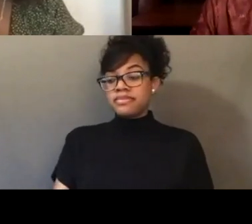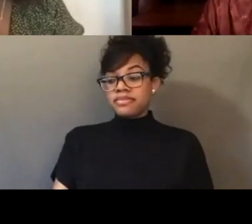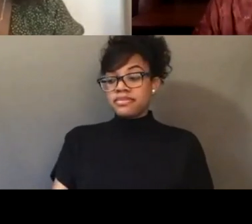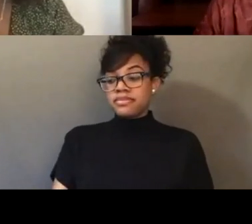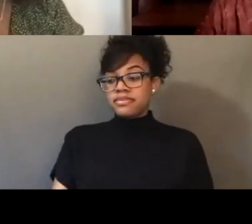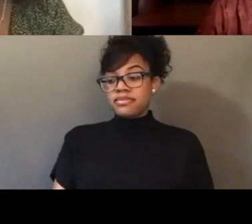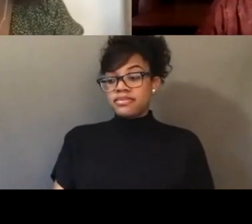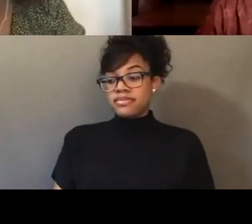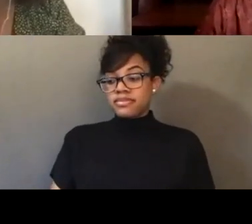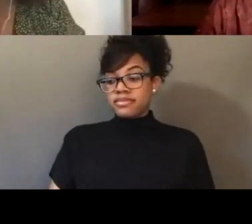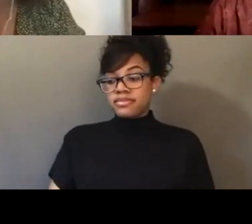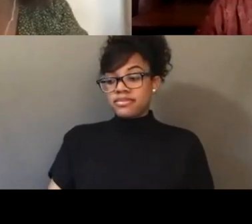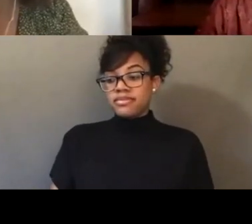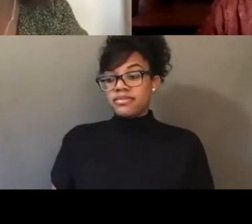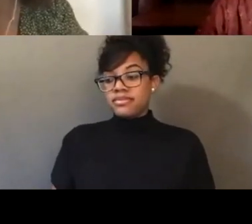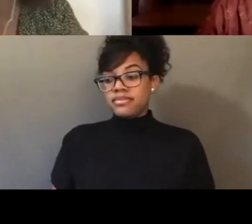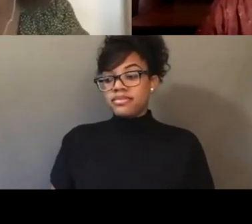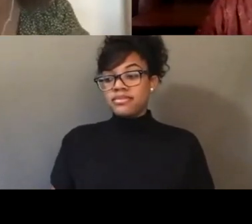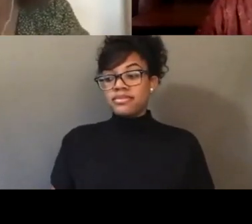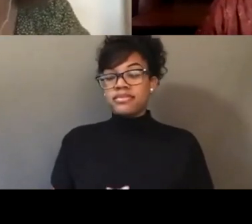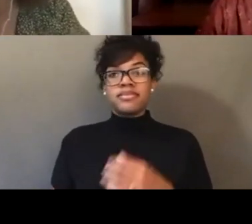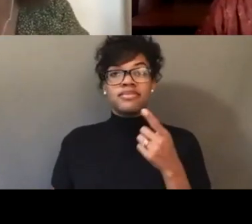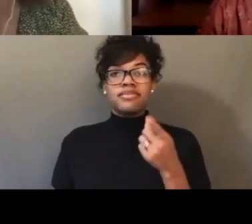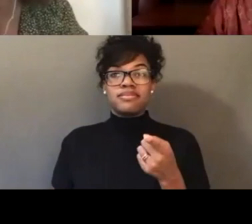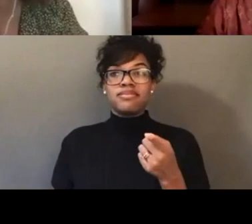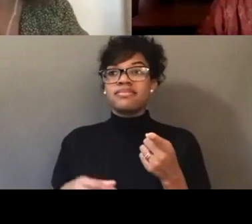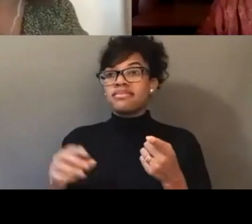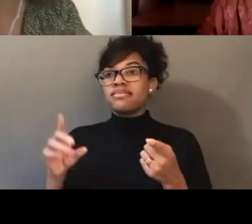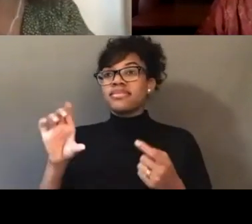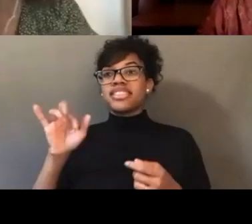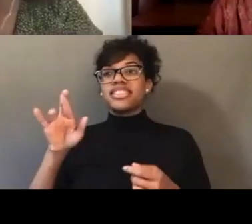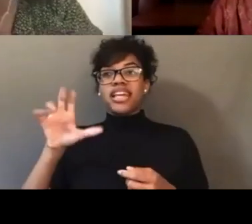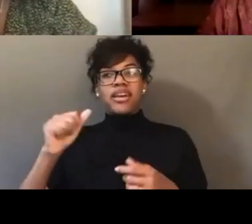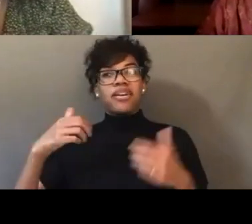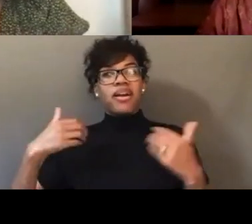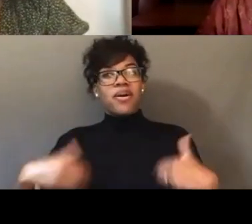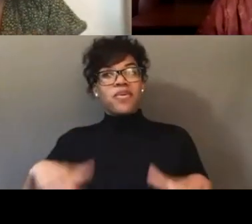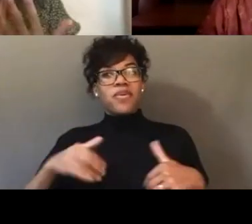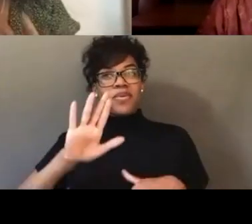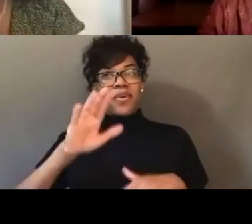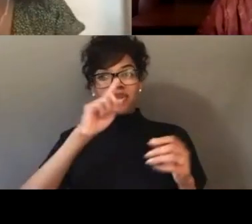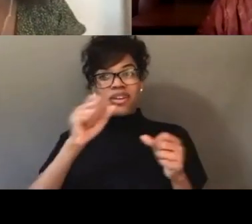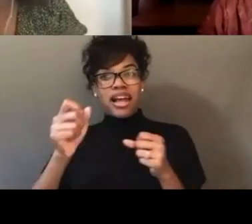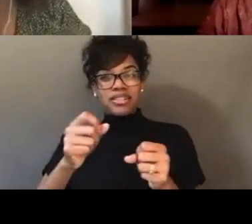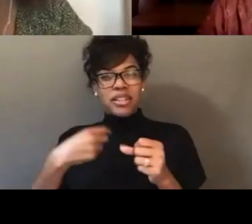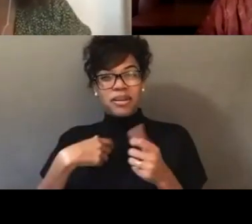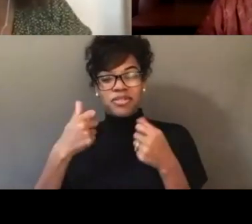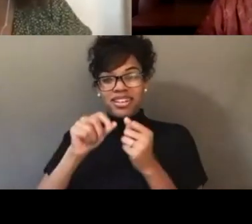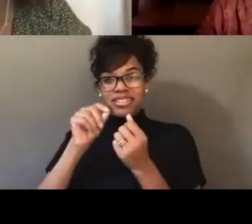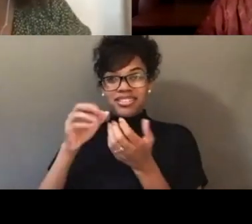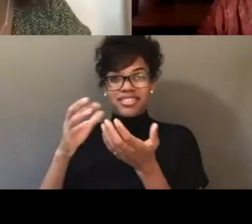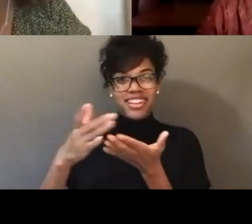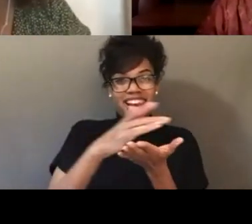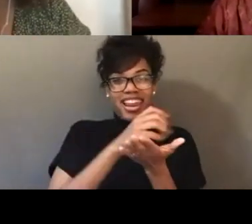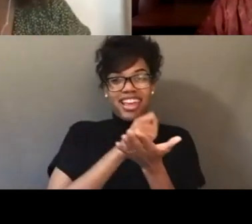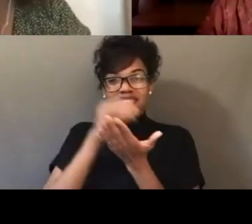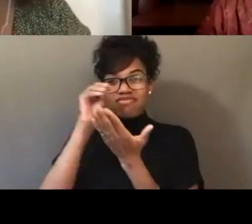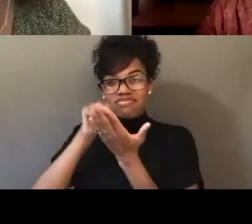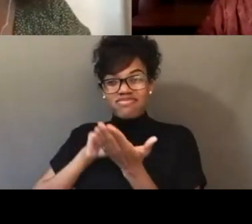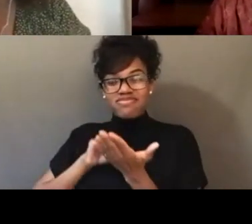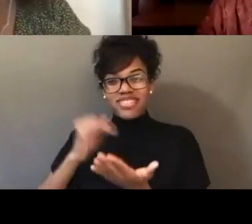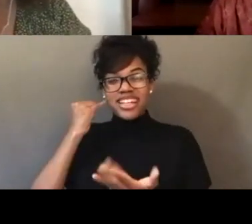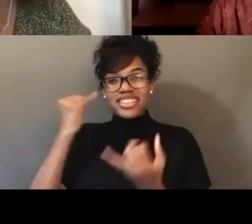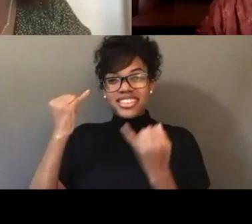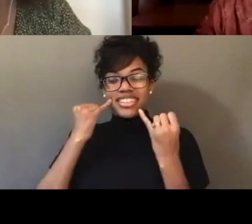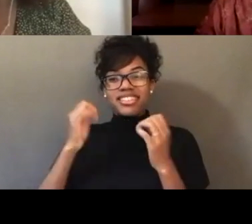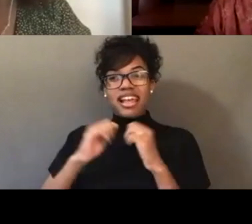Ooh, all of these strategies, I'm writing them down for myself, trying to collect and curate all of your ideas so that